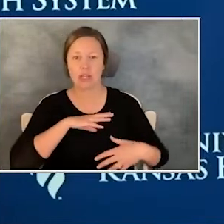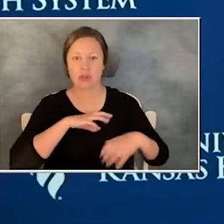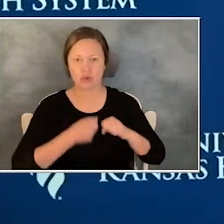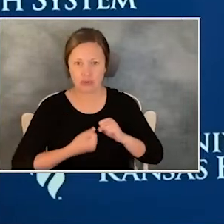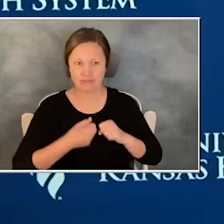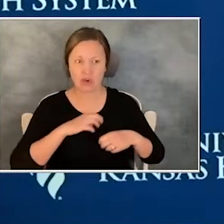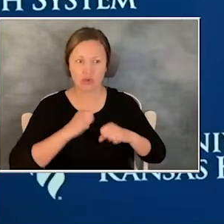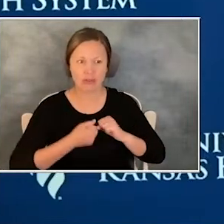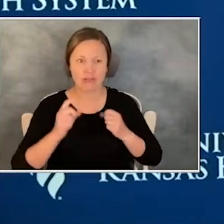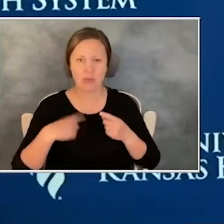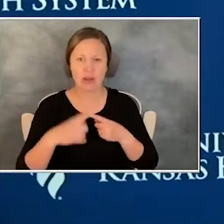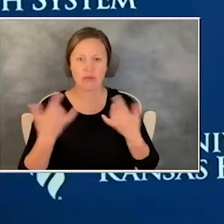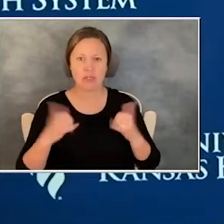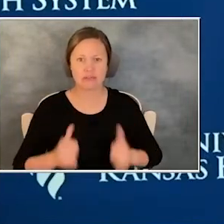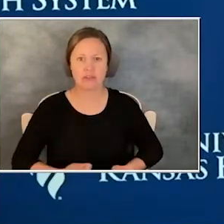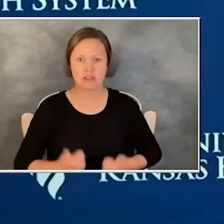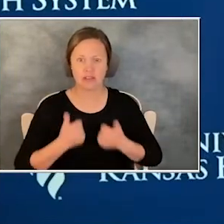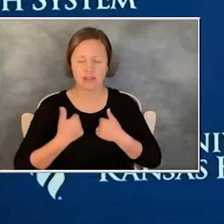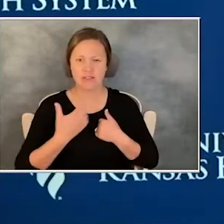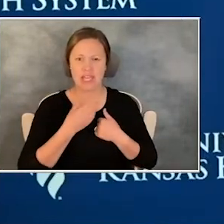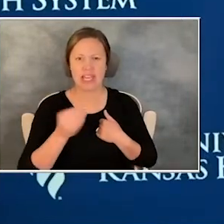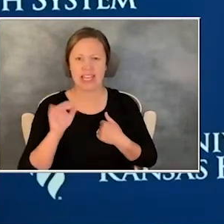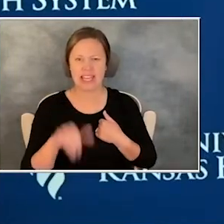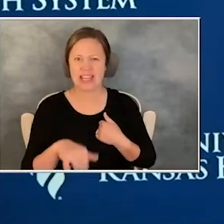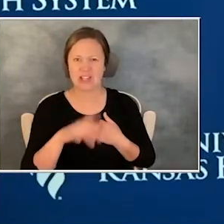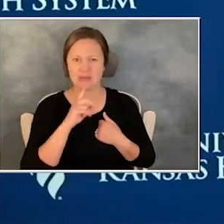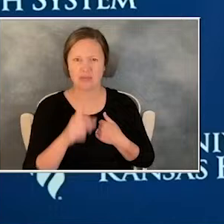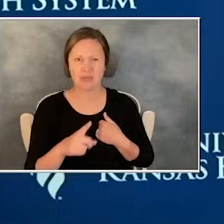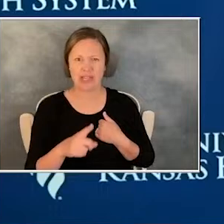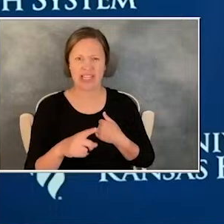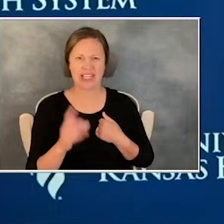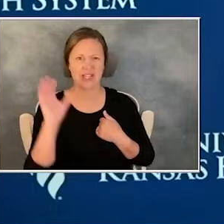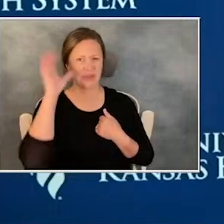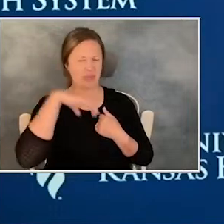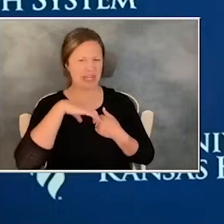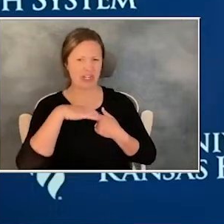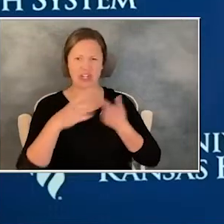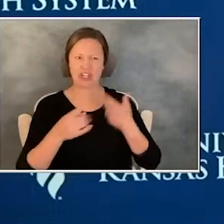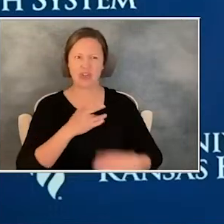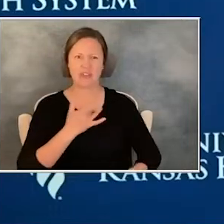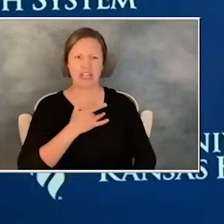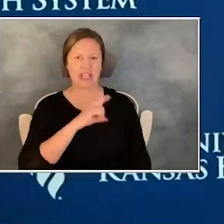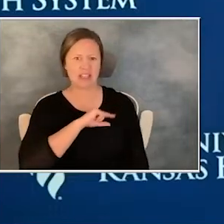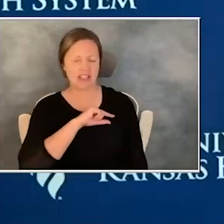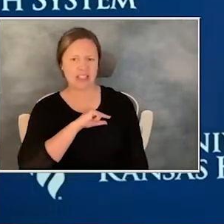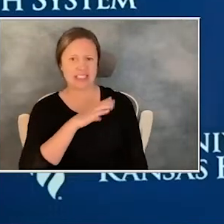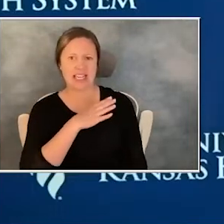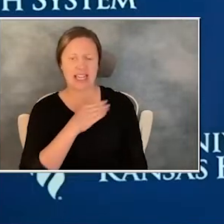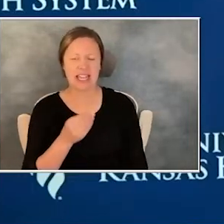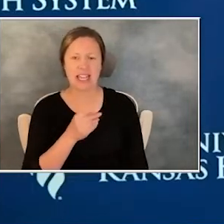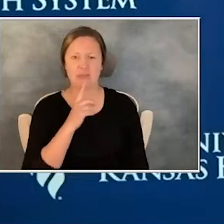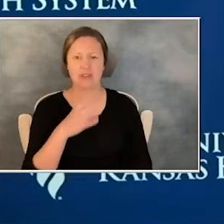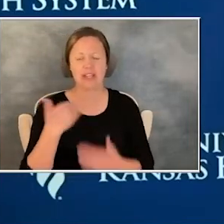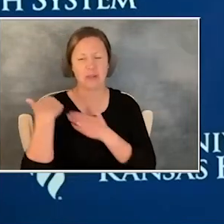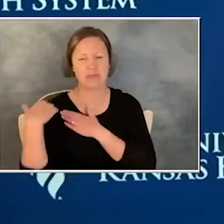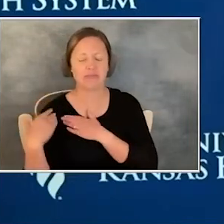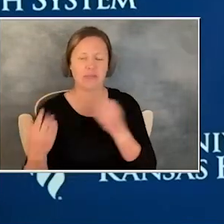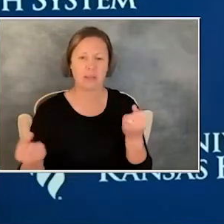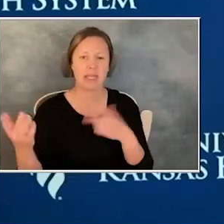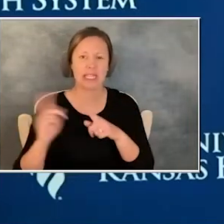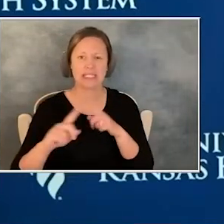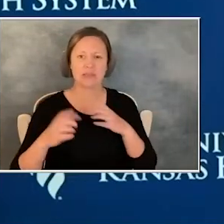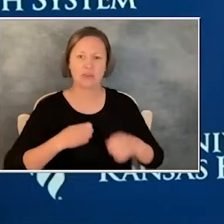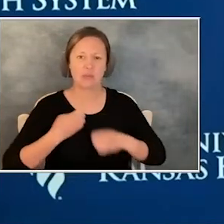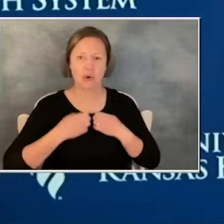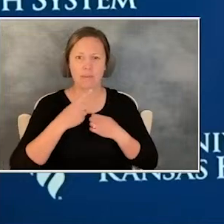still living, and that's super creepy and weird, and you feel guilty and you're laden with all these emotions because they're still here. So when